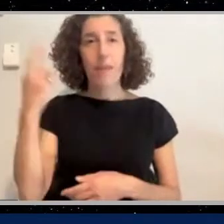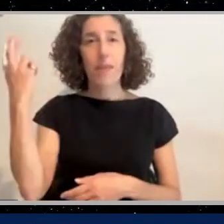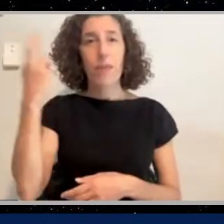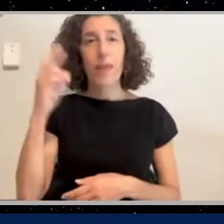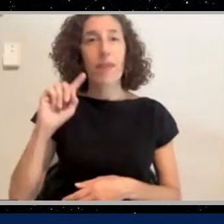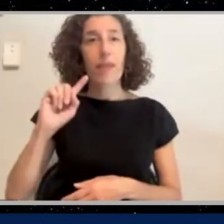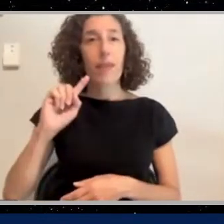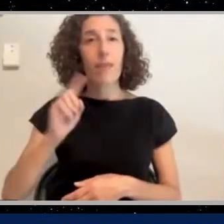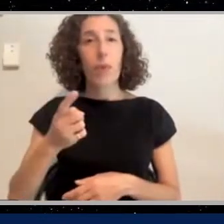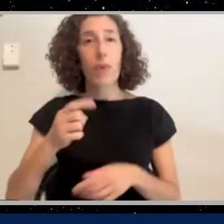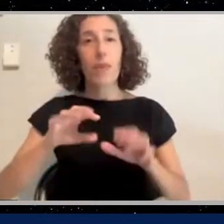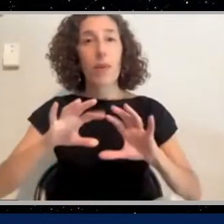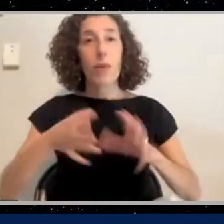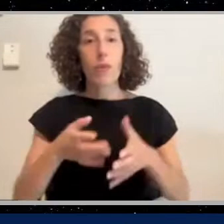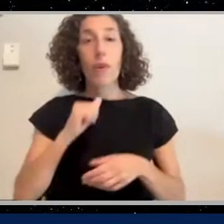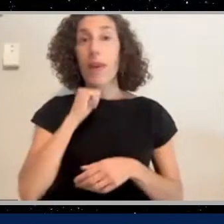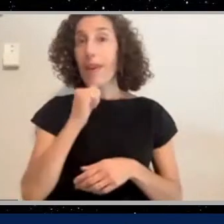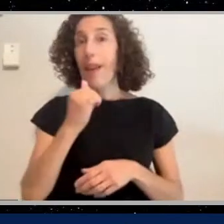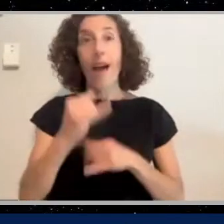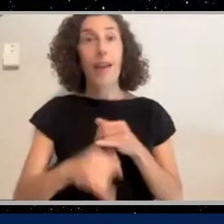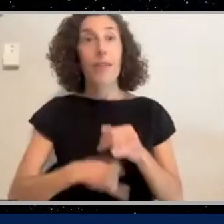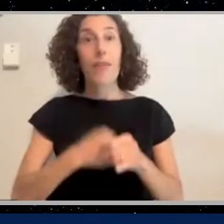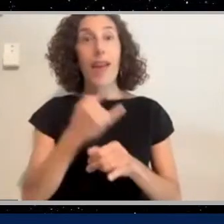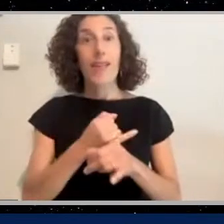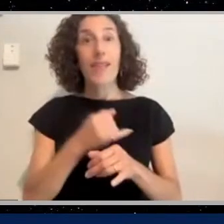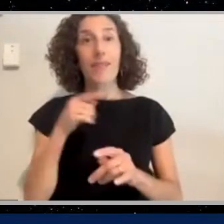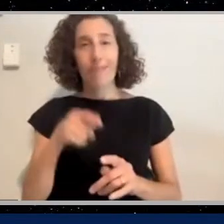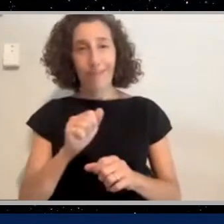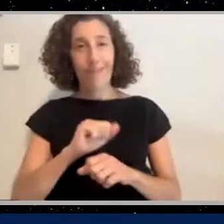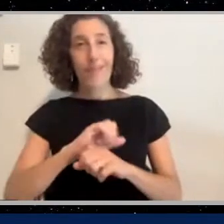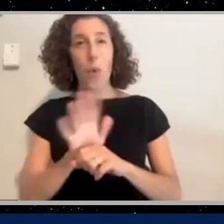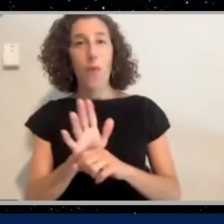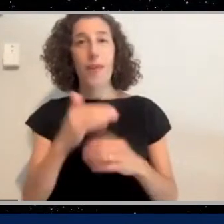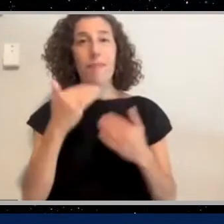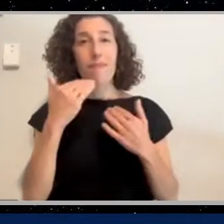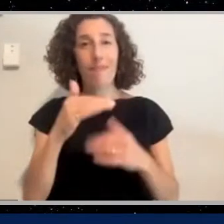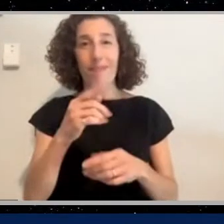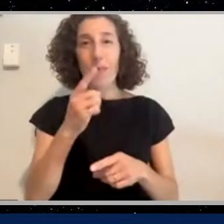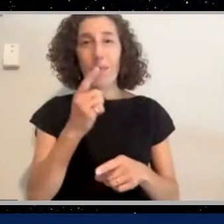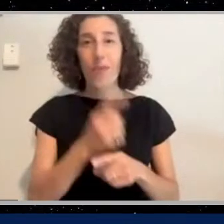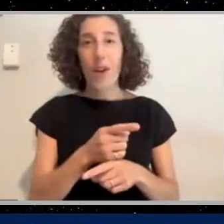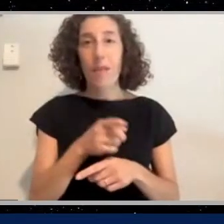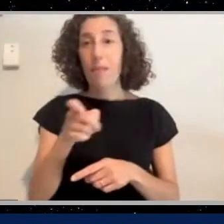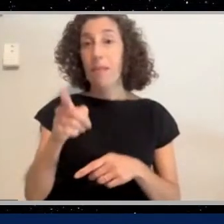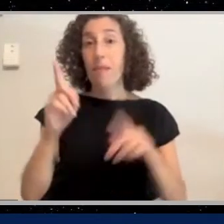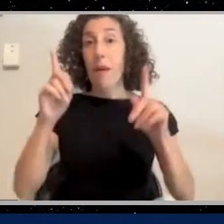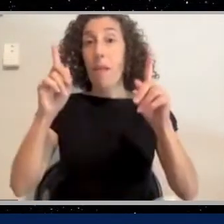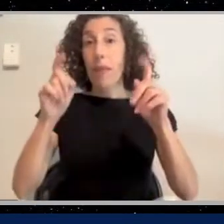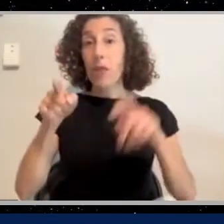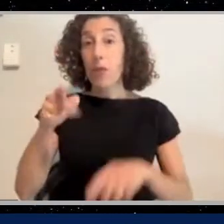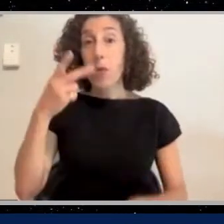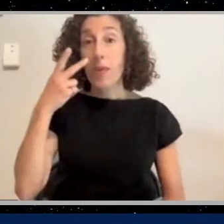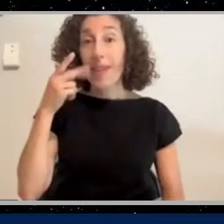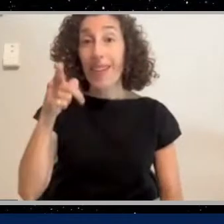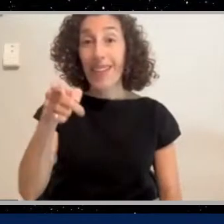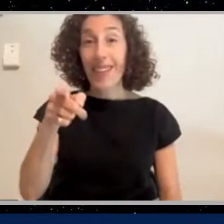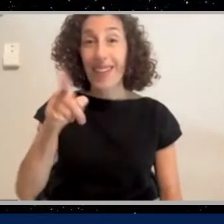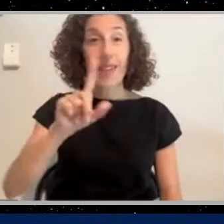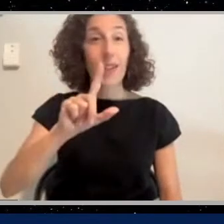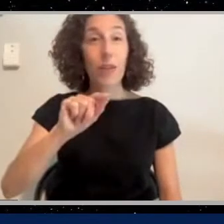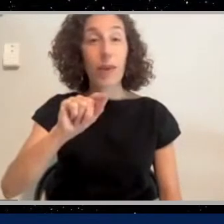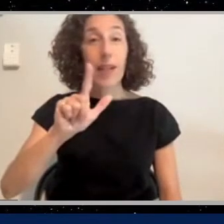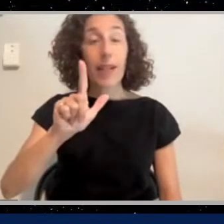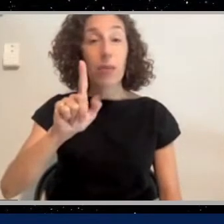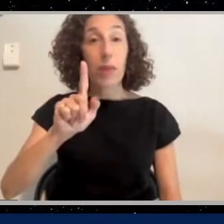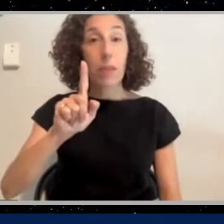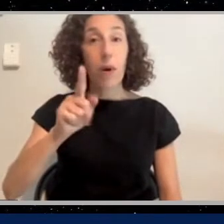from across the globe now for the second flight. But yeah, that was during the pandemic in October of 2021. And so it was great